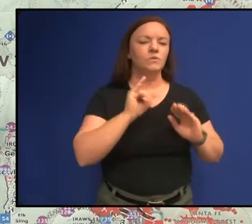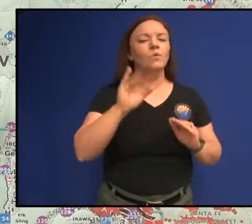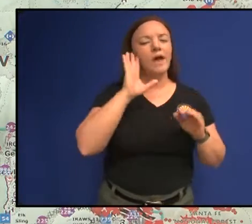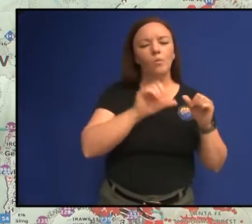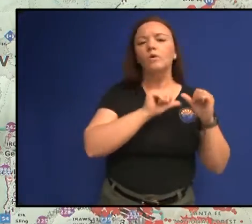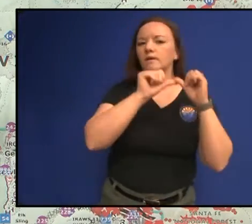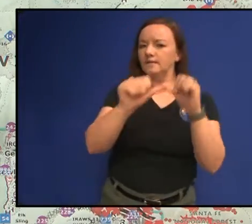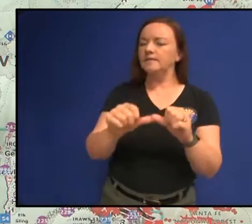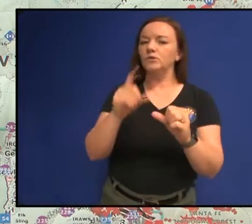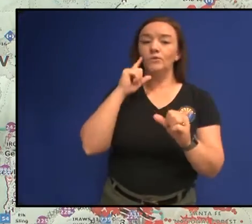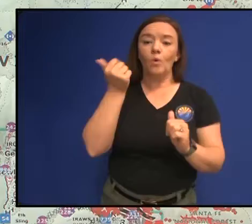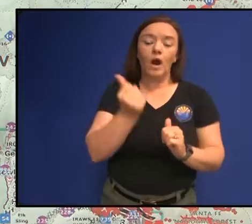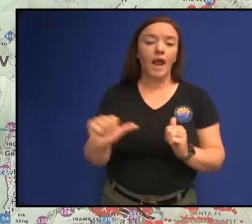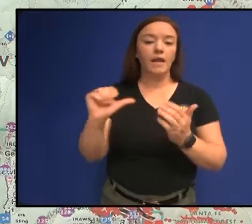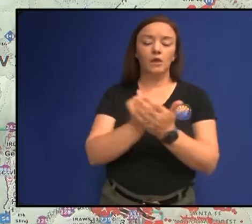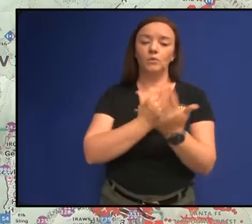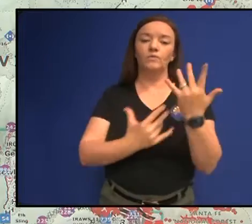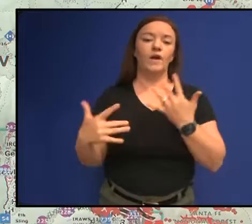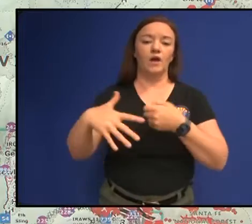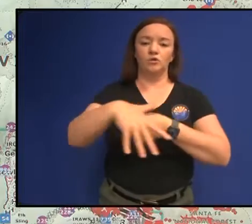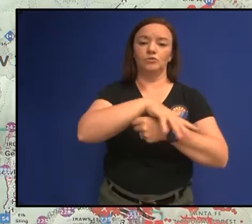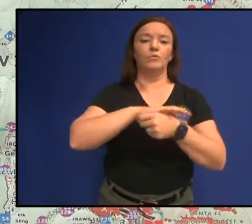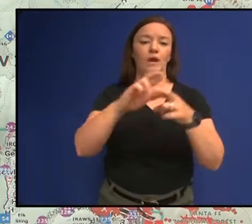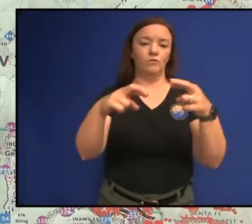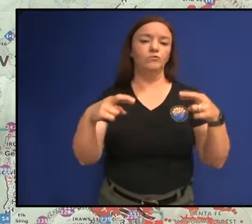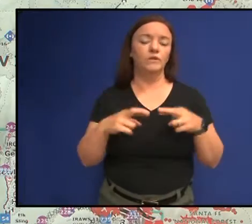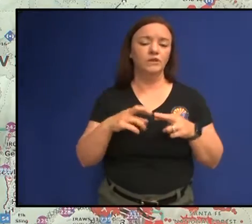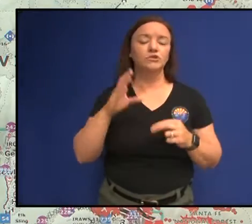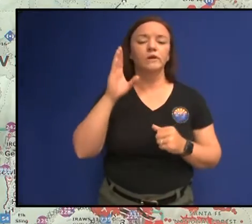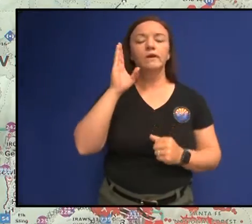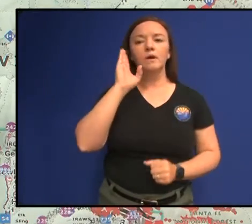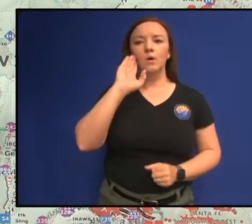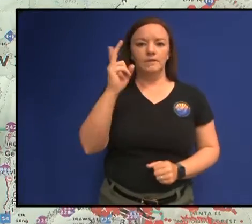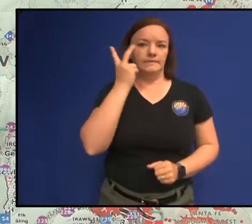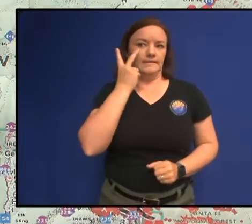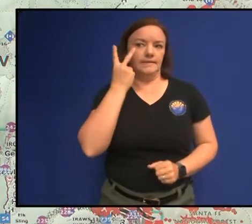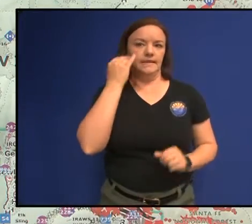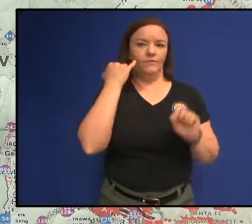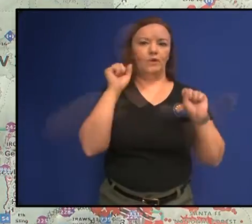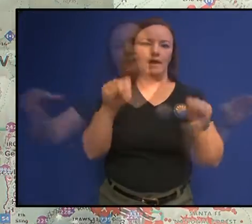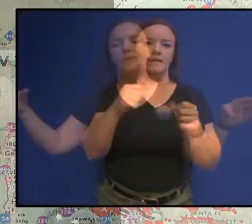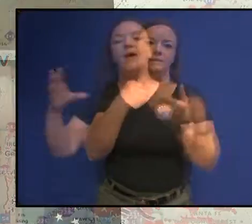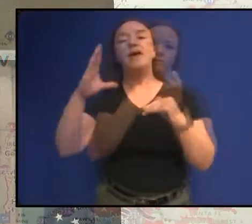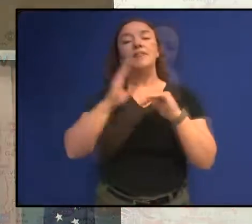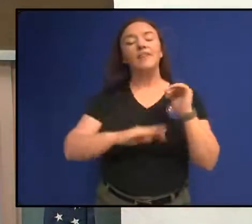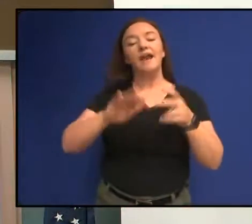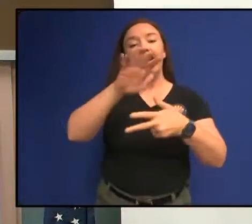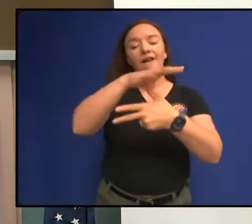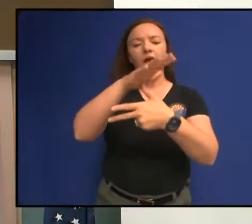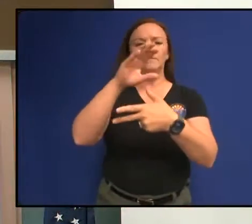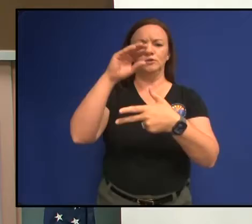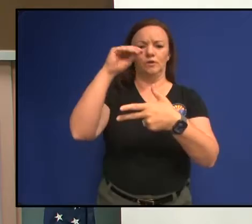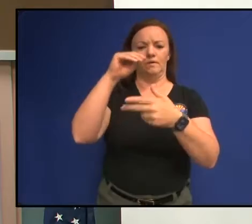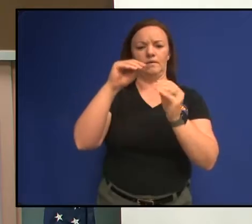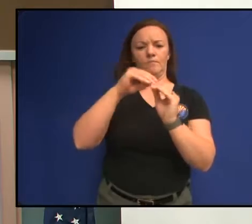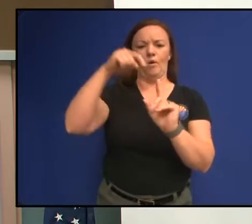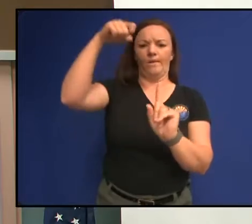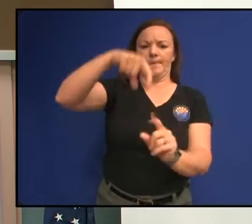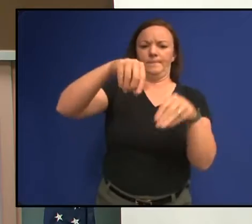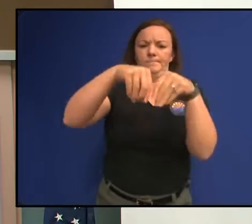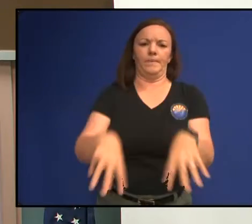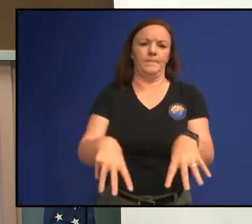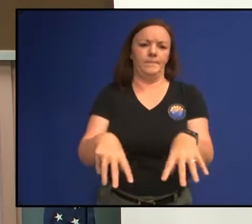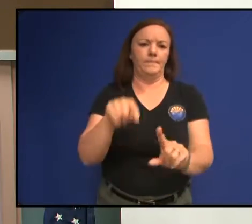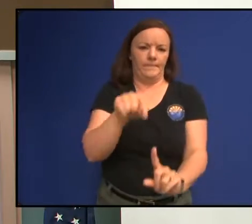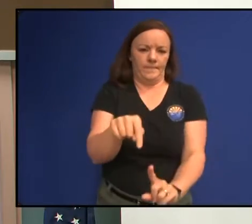continuing for any new fires around the region. We'll look to see if we can support them in any way. So lots of good work still